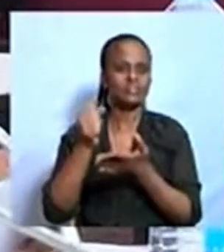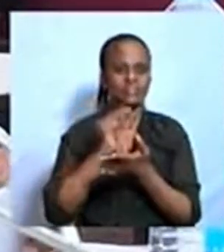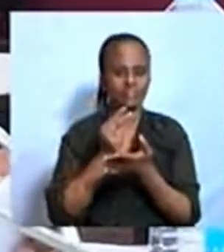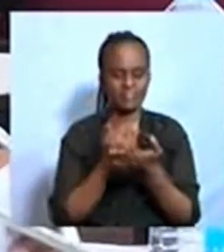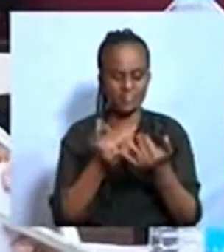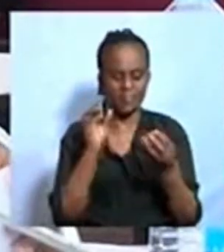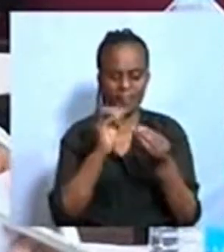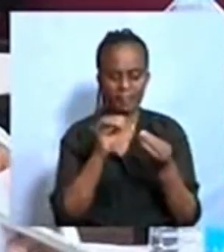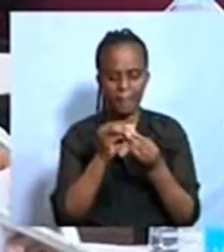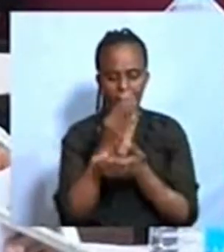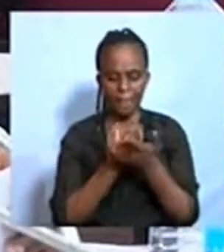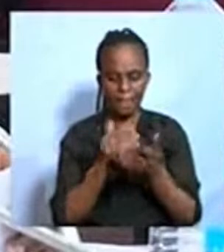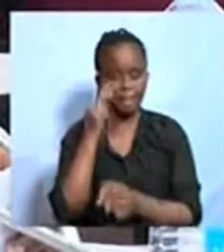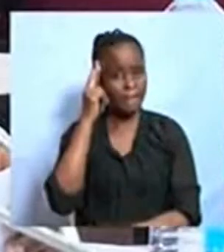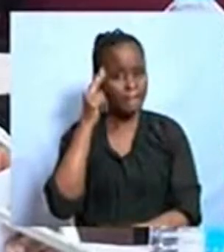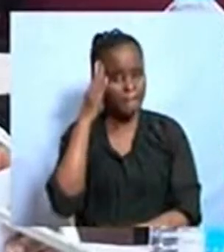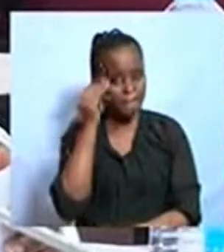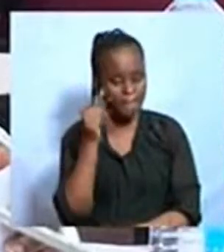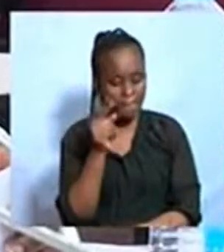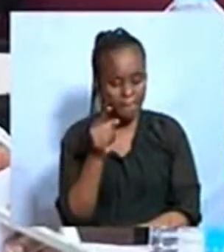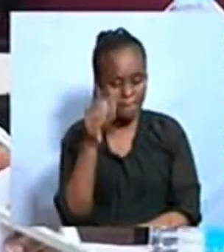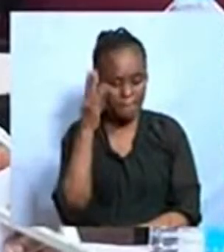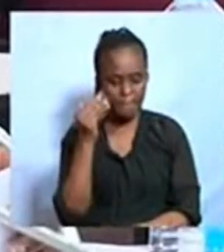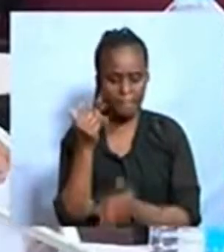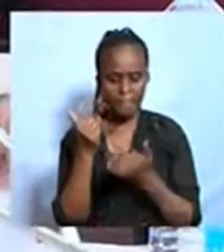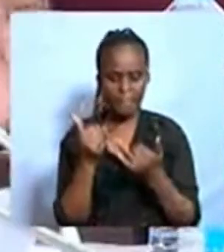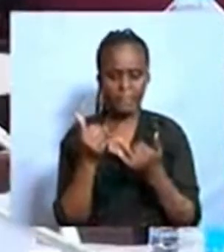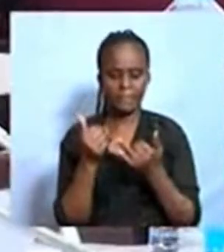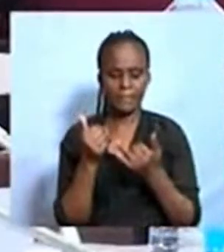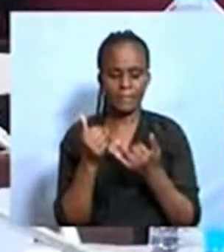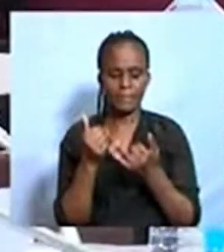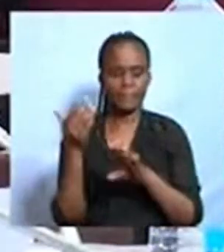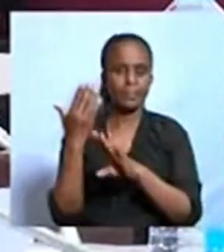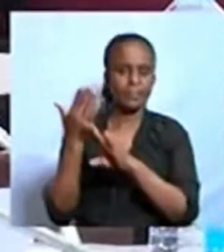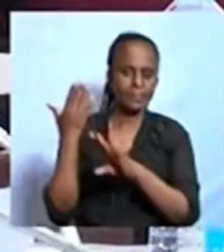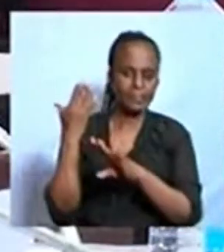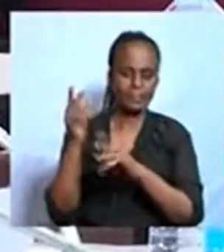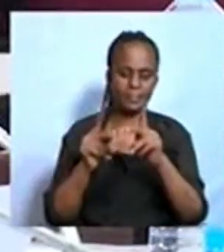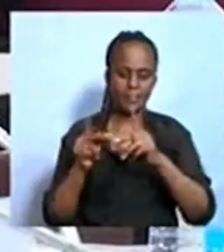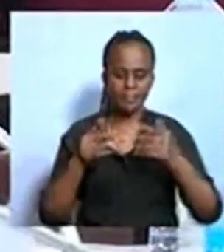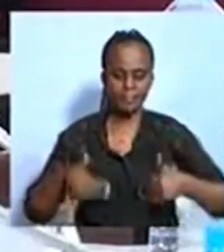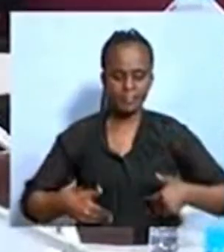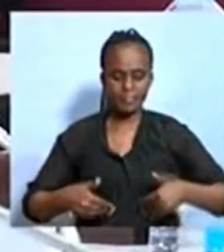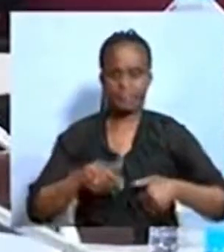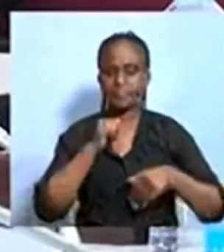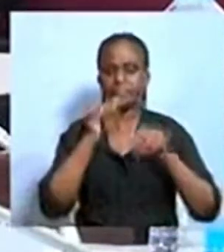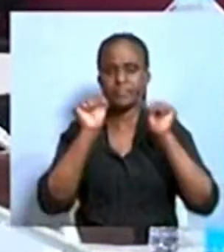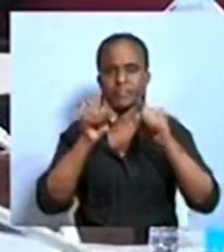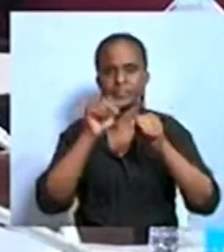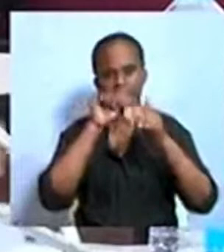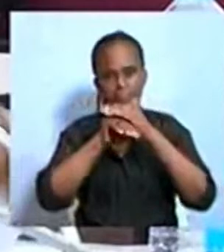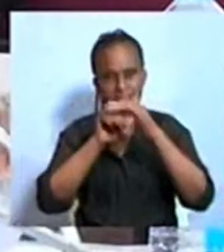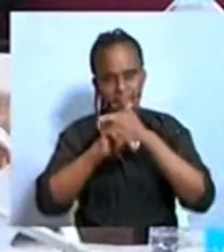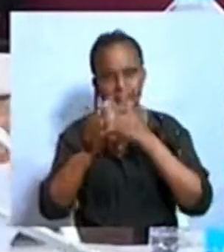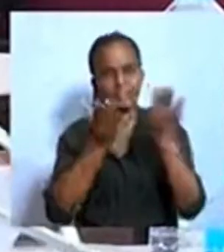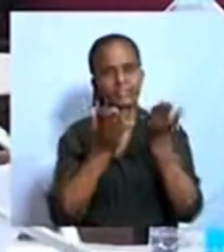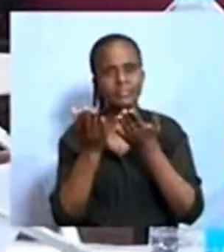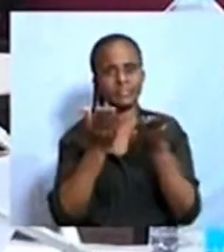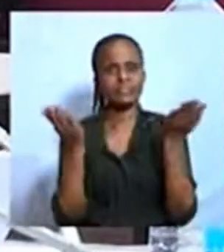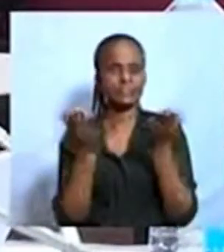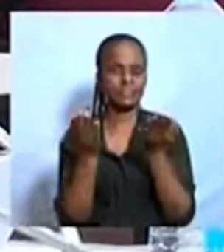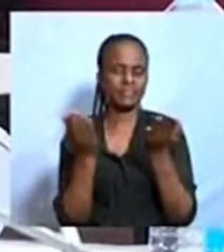to look at some of the reasons why actually previously young people have not been able to access these services.